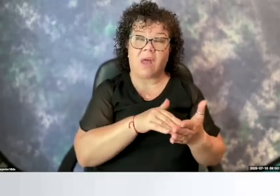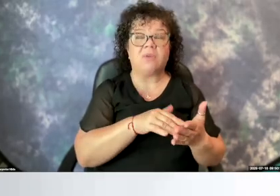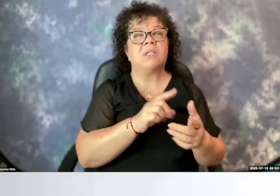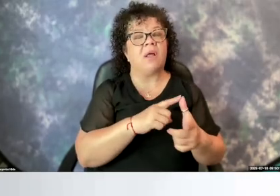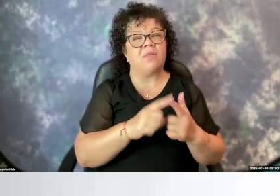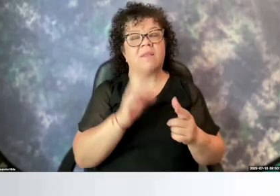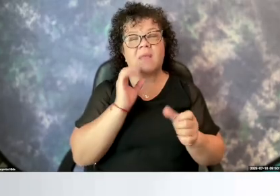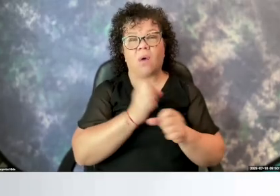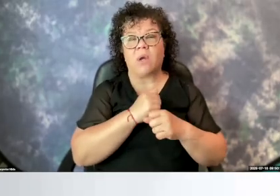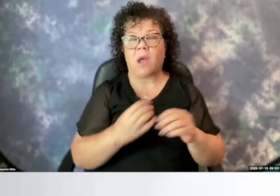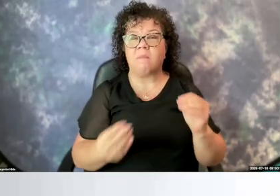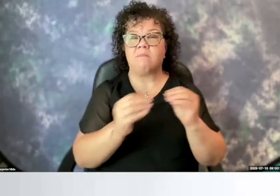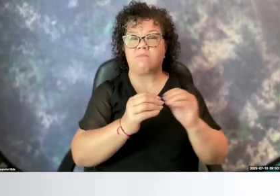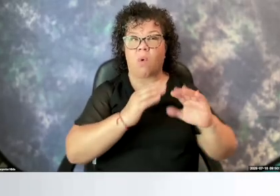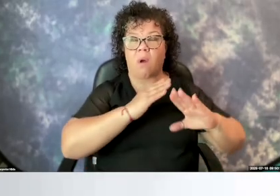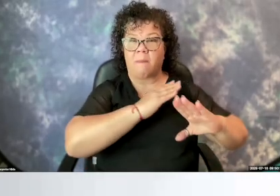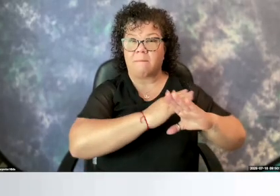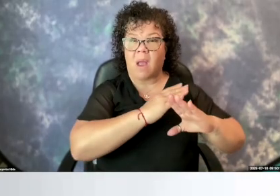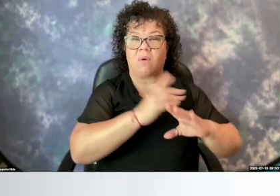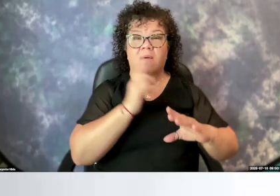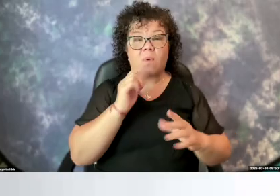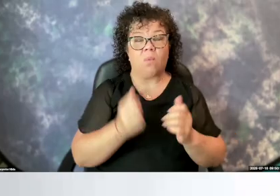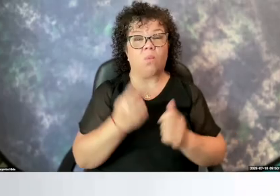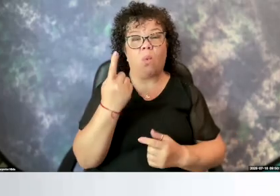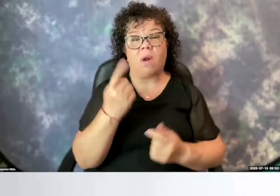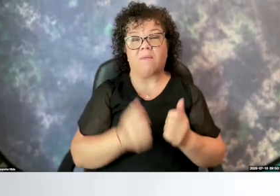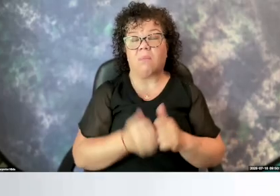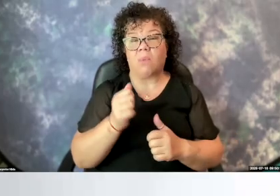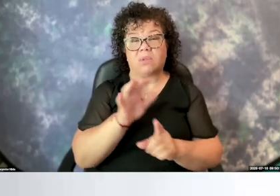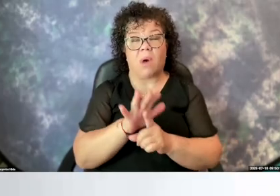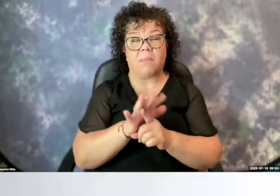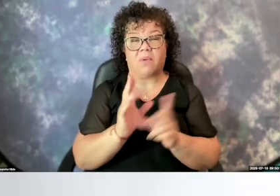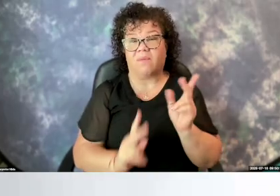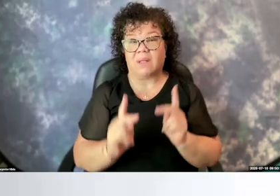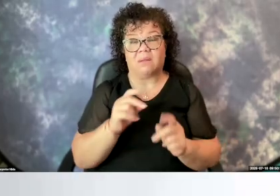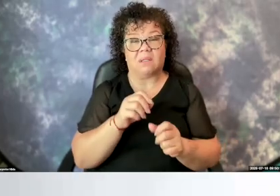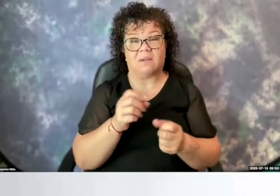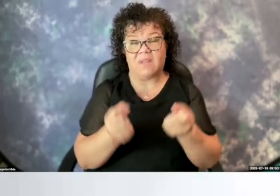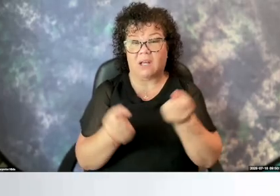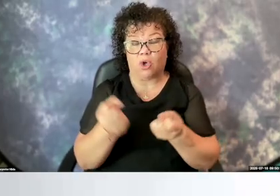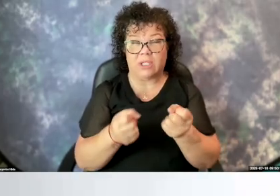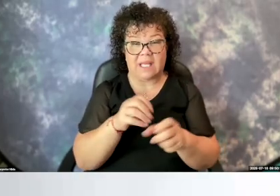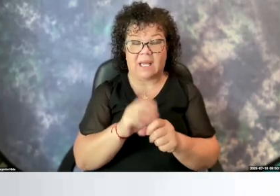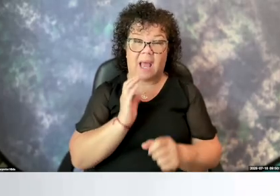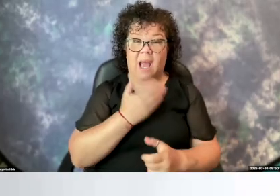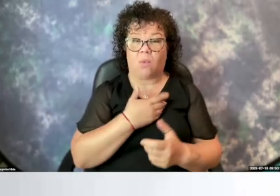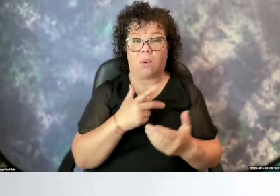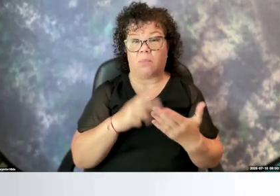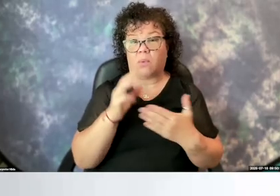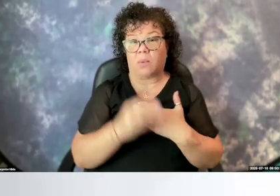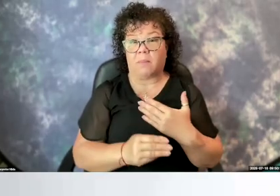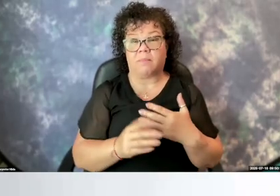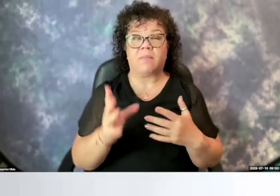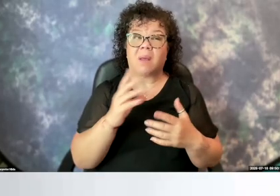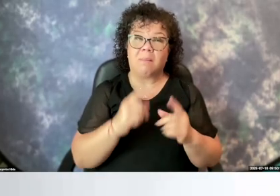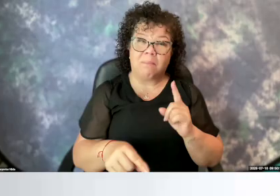barriers for access for one of the most popular vehicles for our program. And also, just due